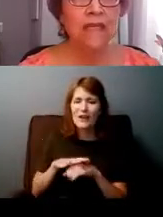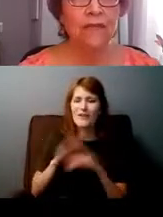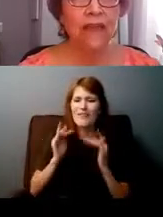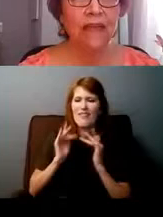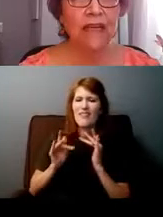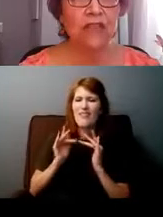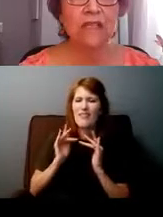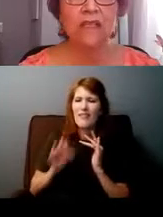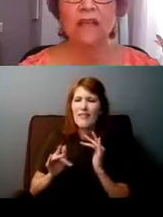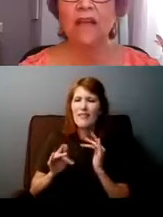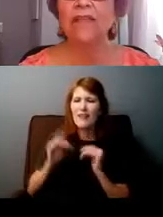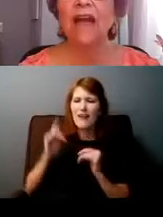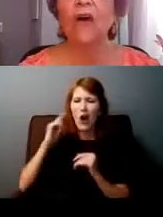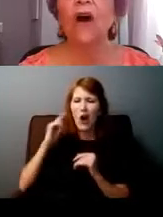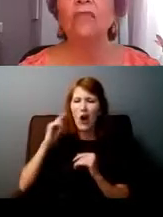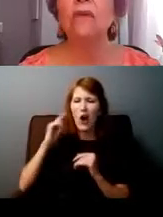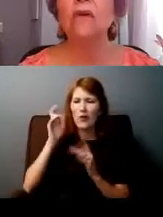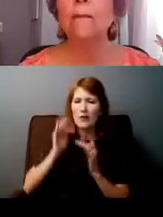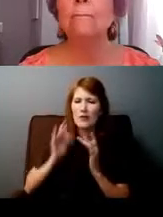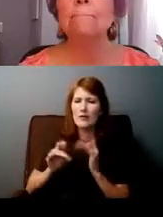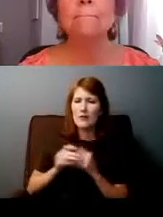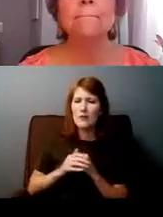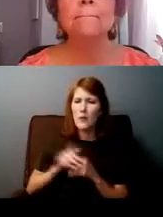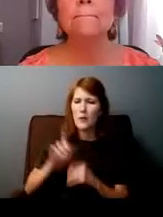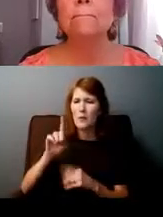Let me see if I can't just cut that.